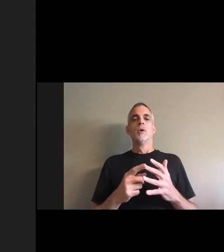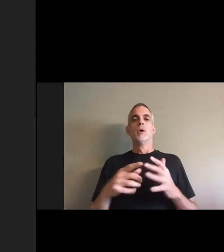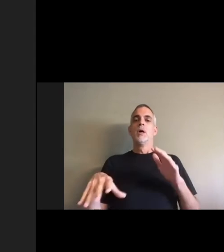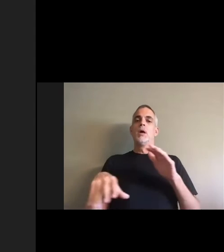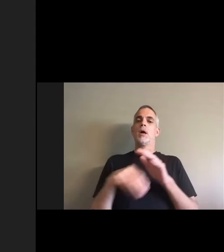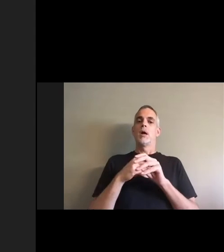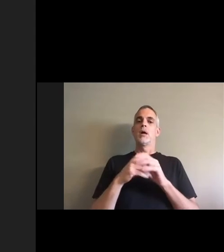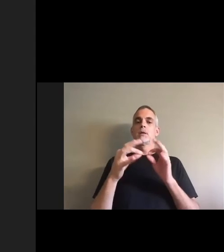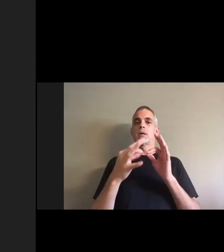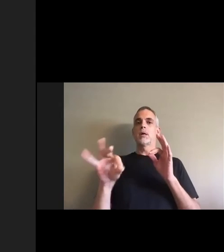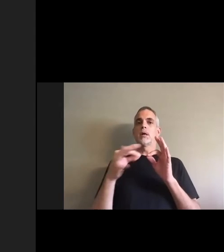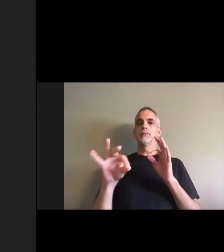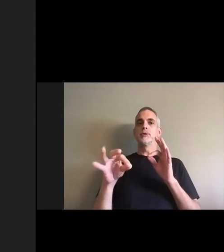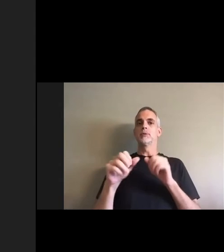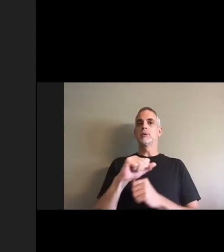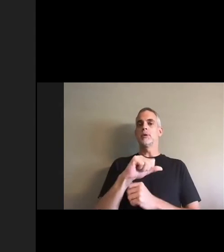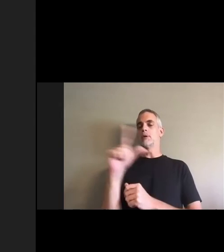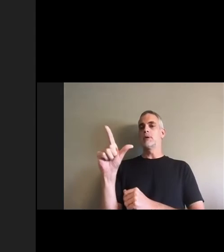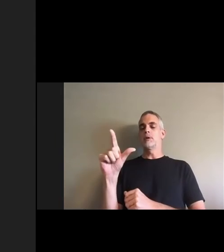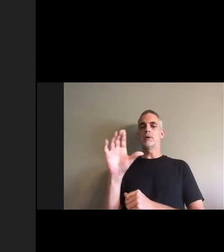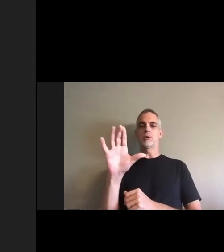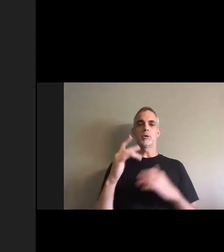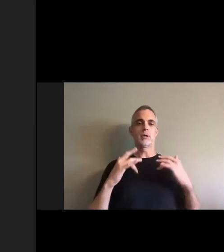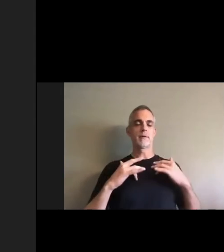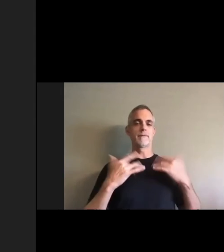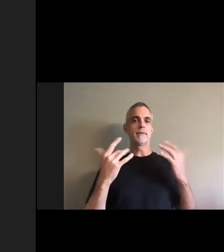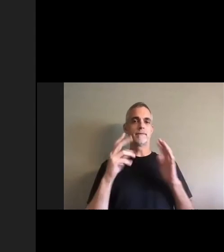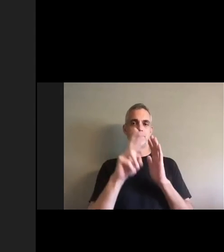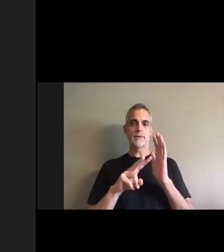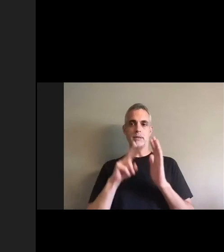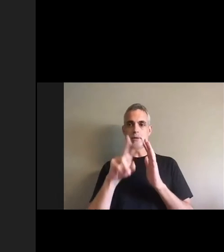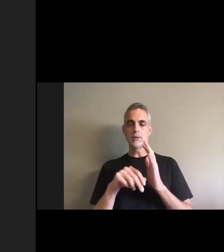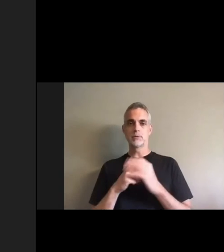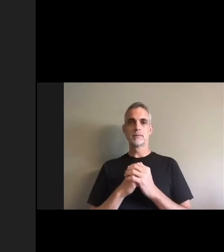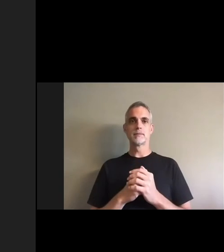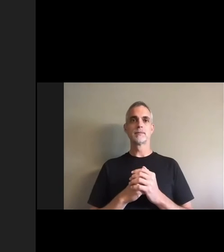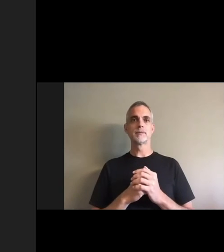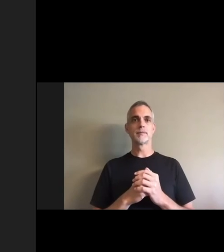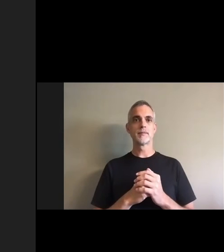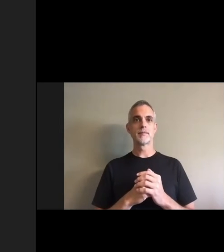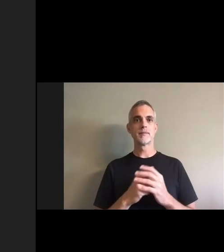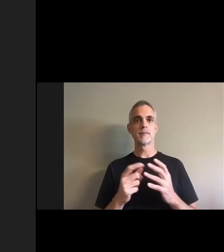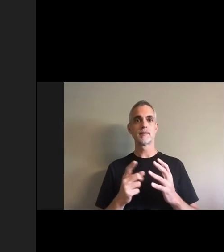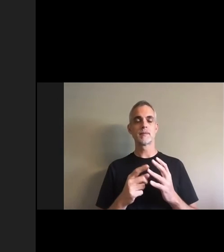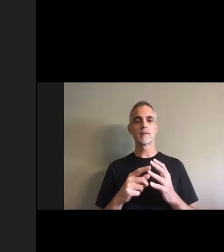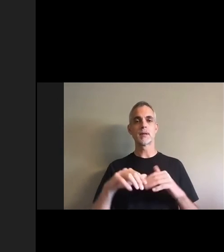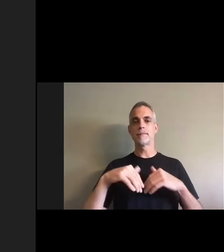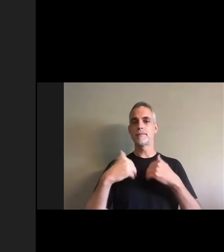and you want to make sure that when you add captions to all of the videos that you're